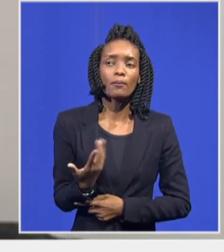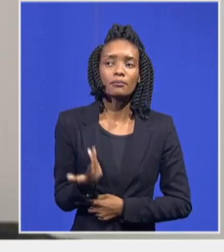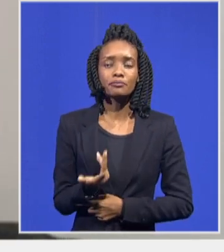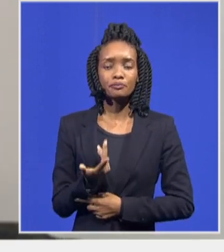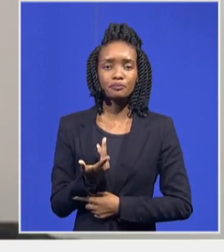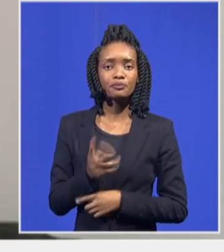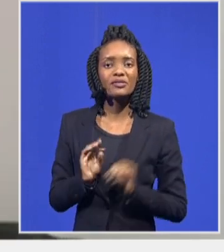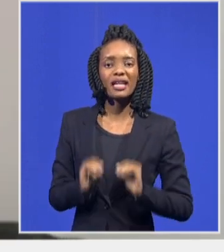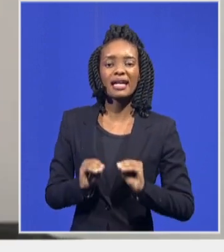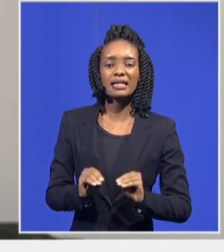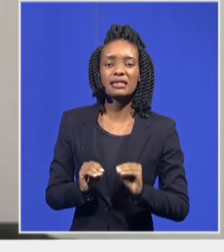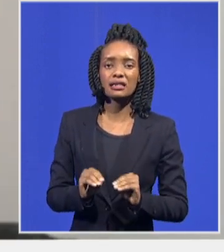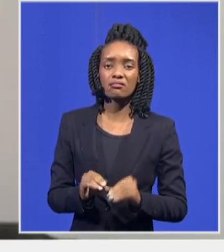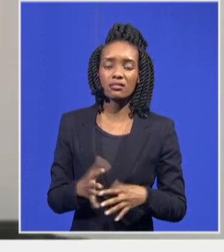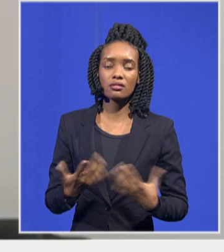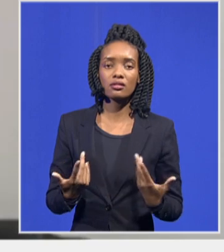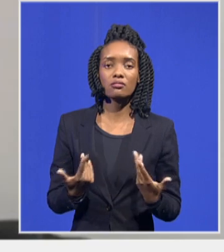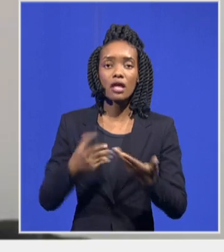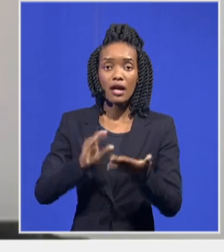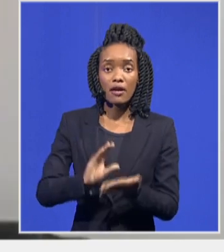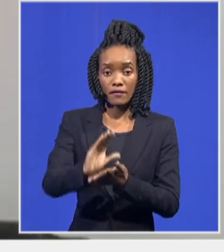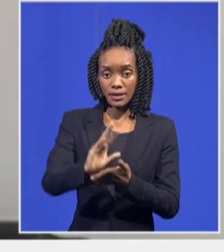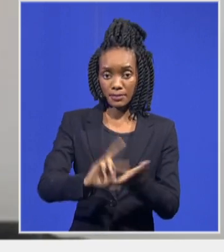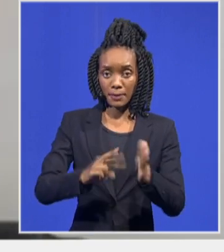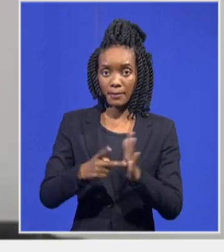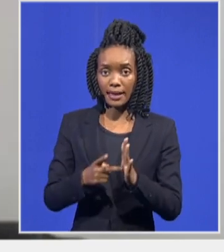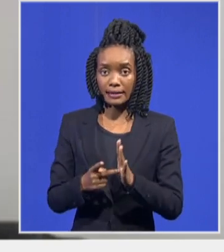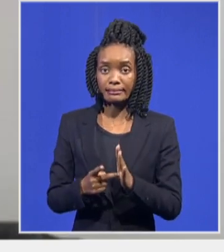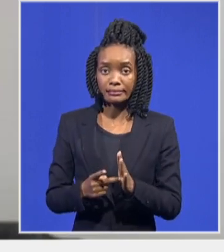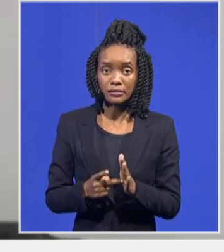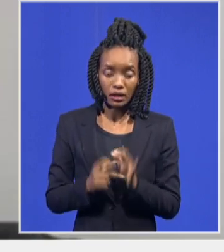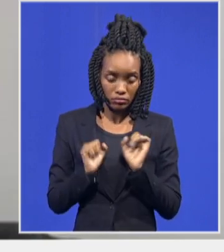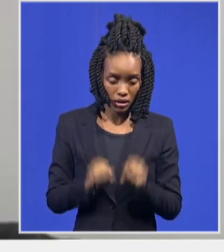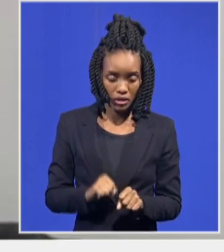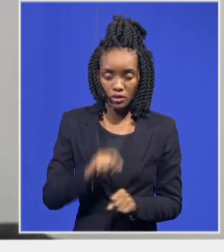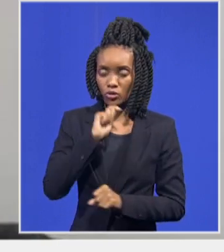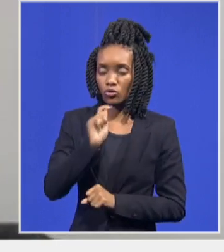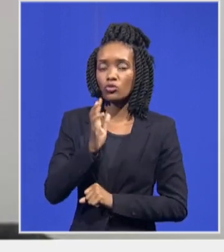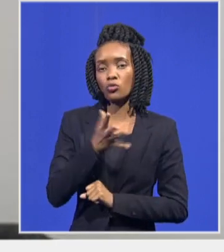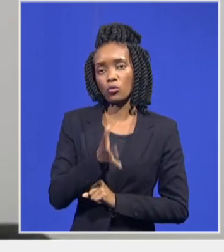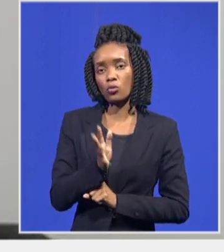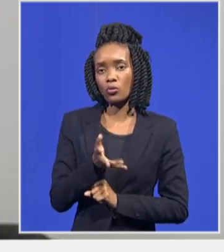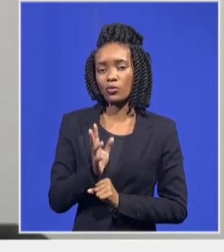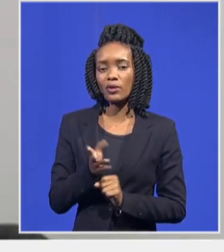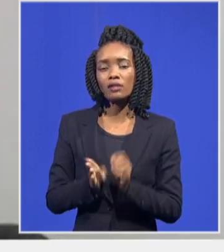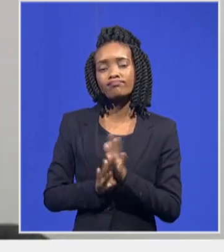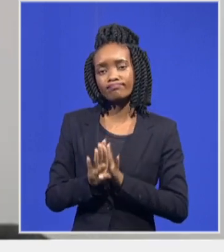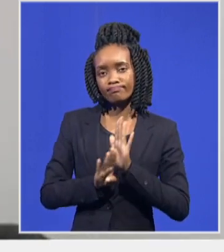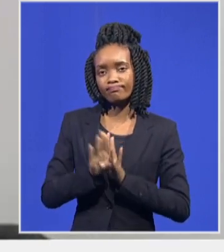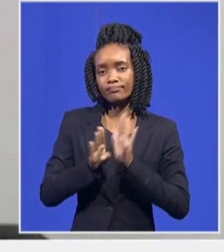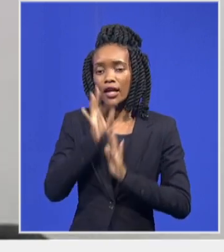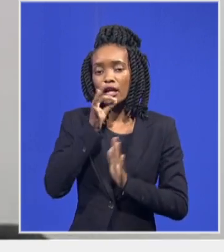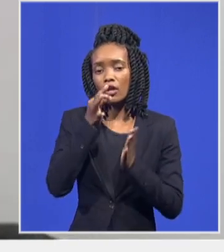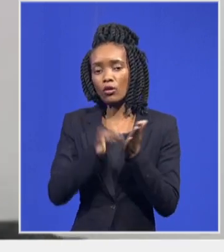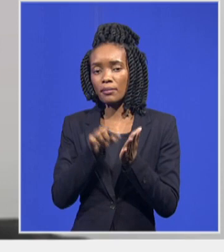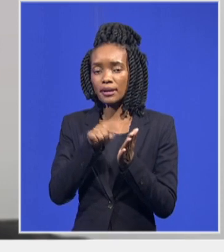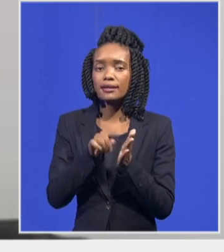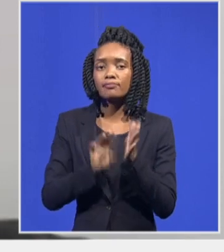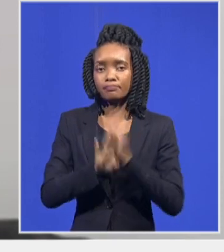existing investment plan, and certainly will enhance and improve some of the recommendations that have come out